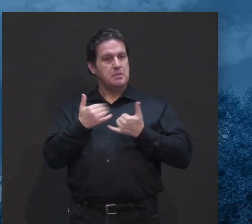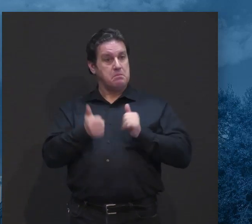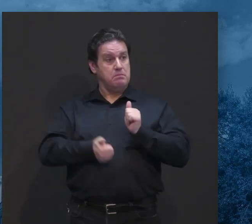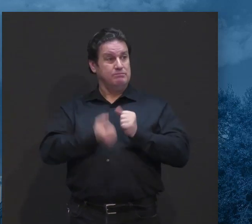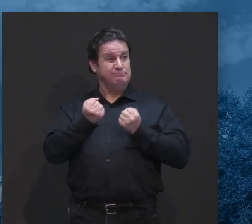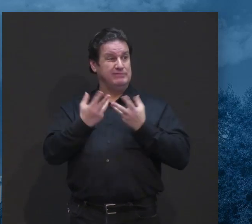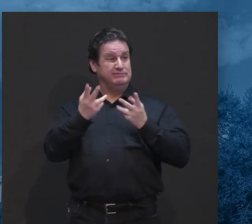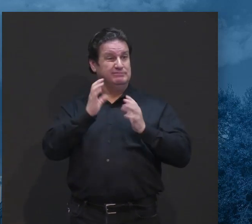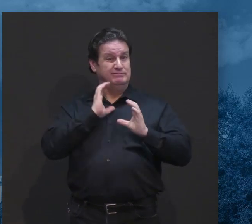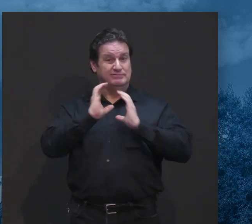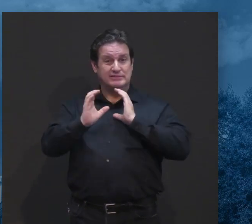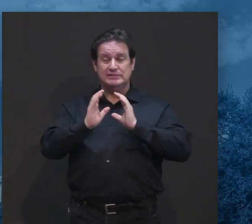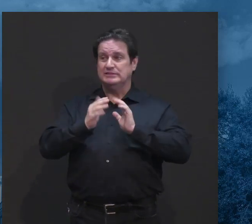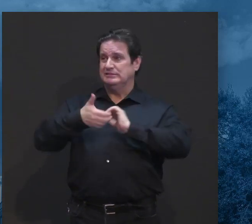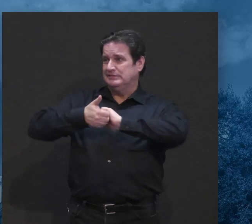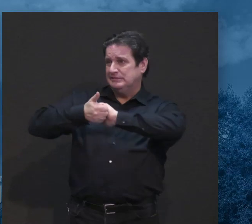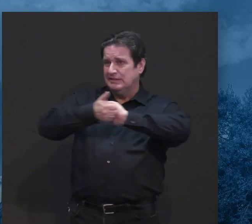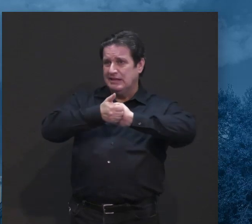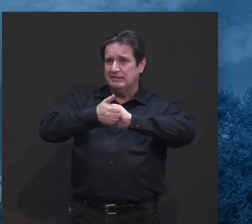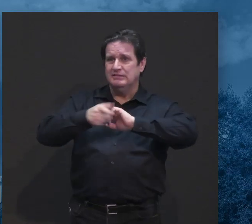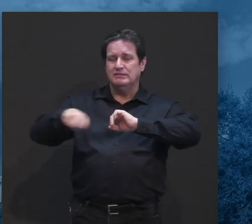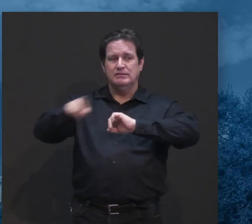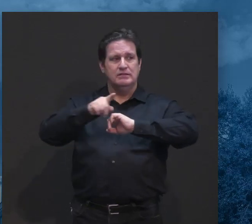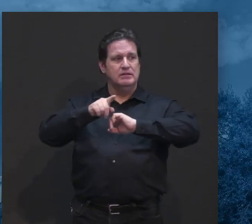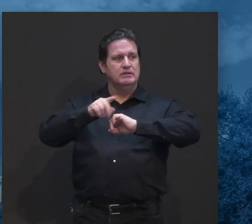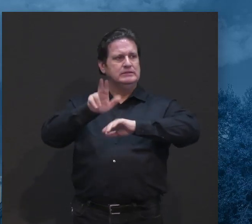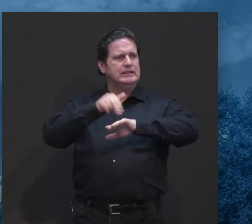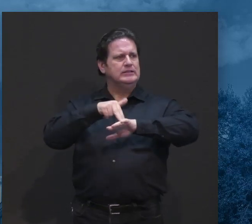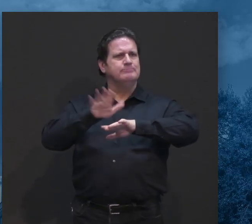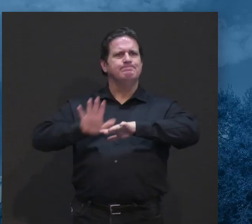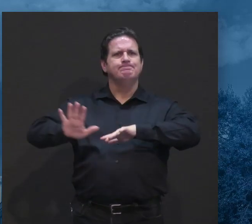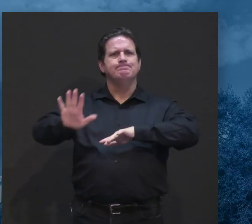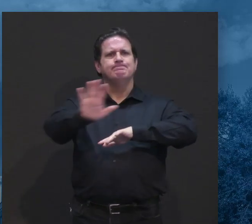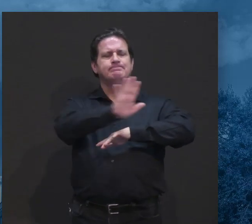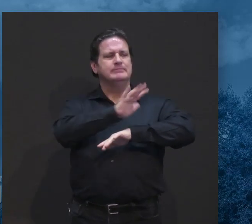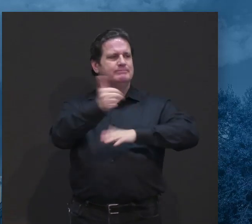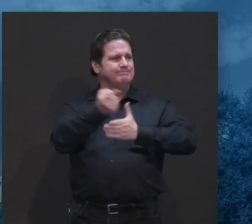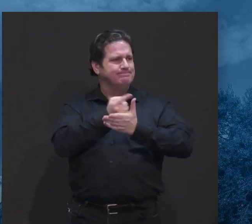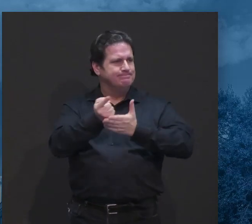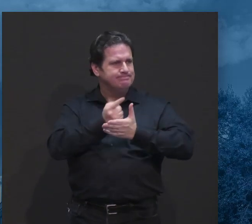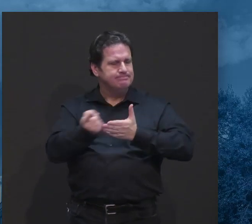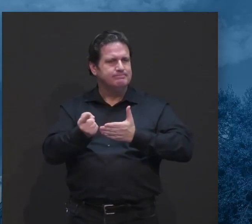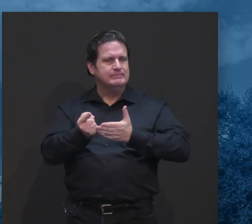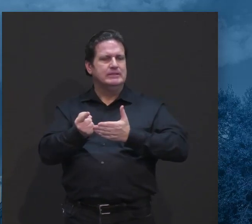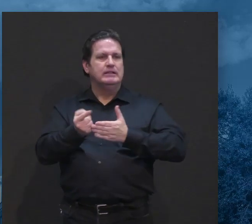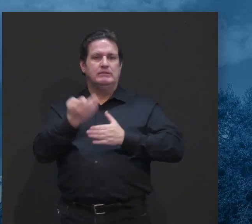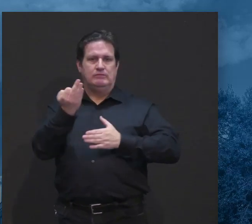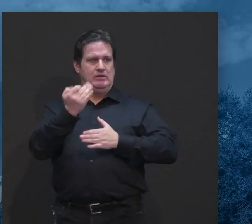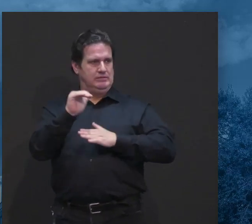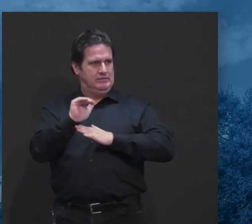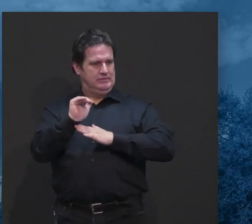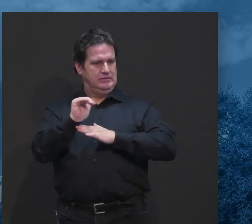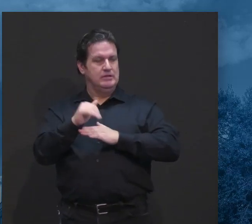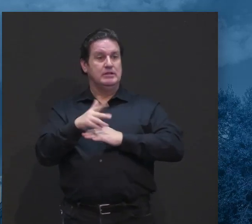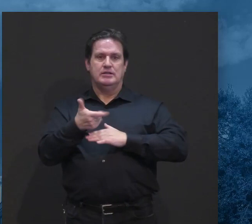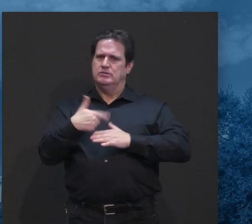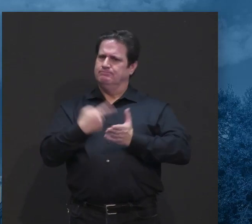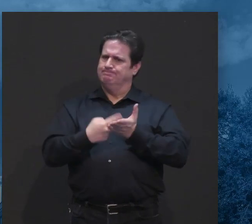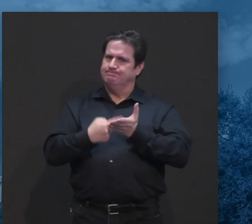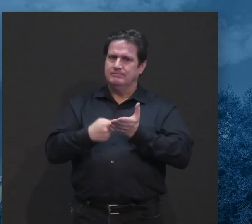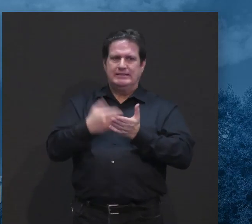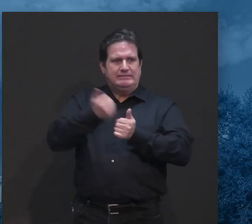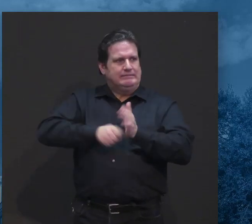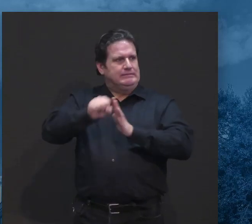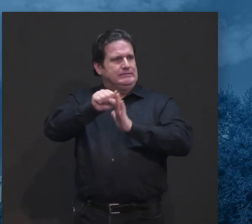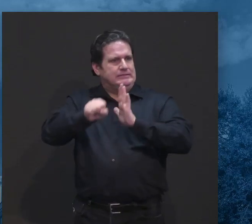multiple conversations with my colleagues across the nation every week. And on Friday evening, this was the hot topic where I think every